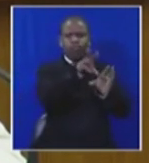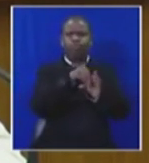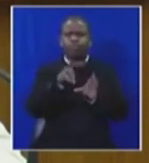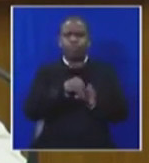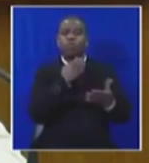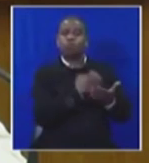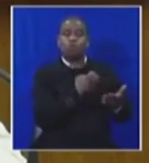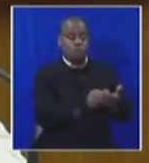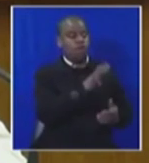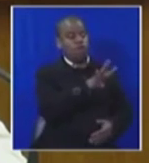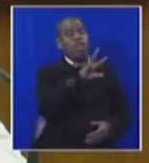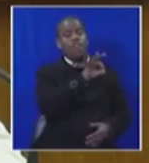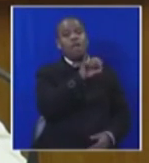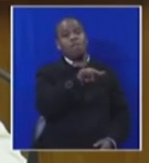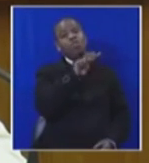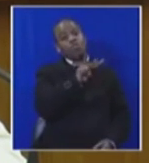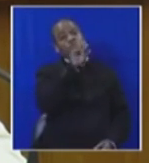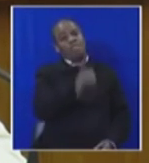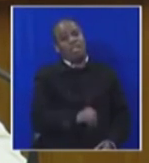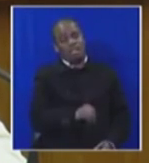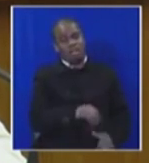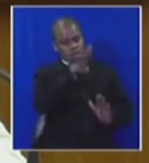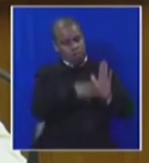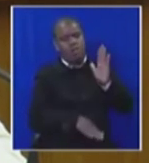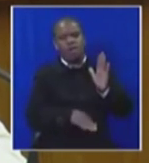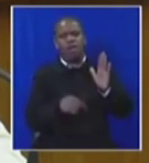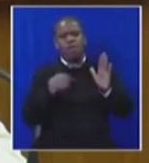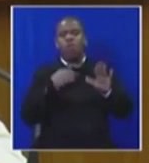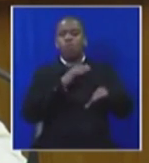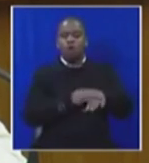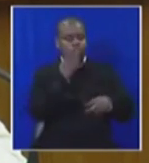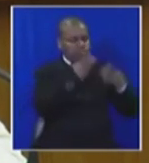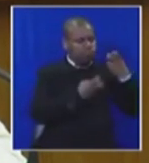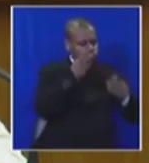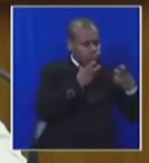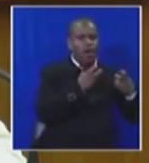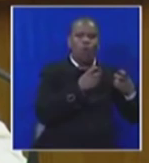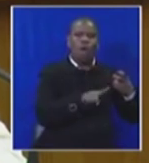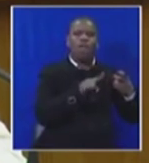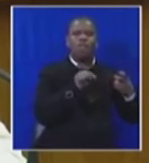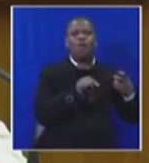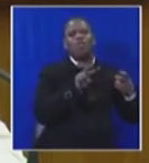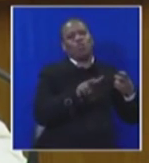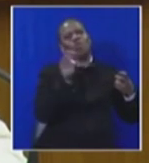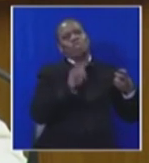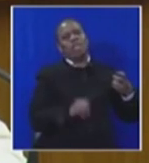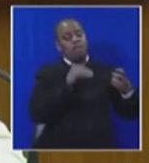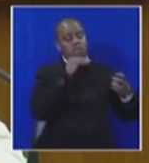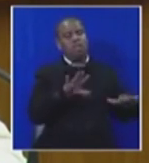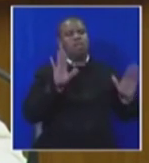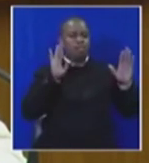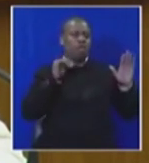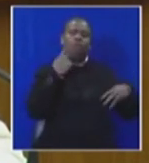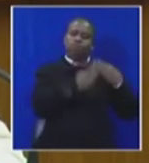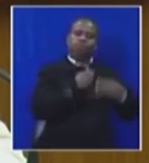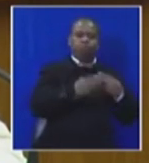at 43.2% and the lowest amount of young discouraged work seekers at 1.2%. This means that more young people